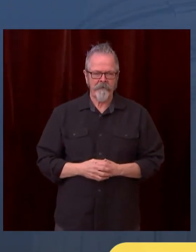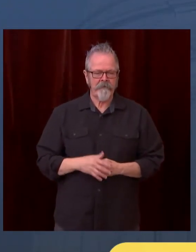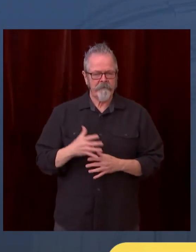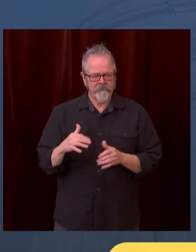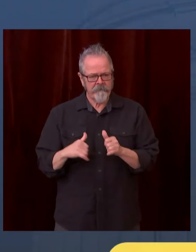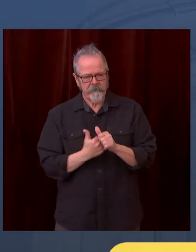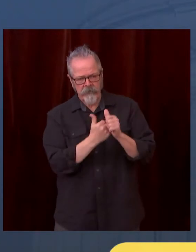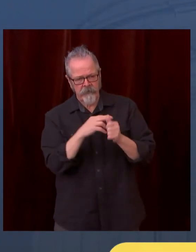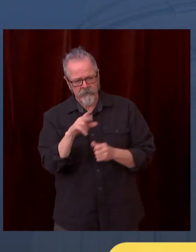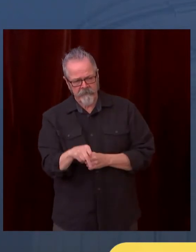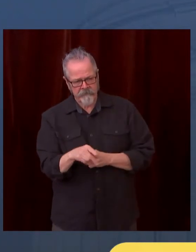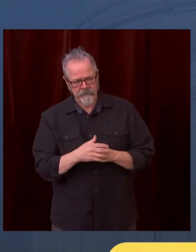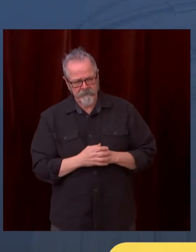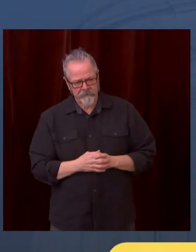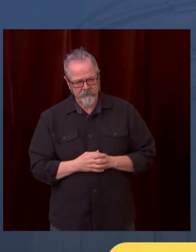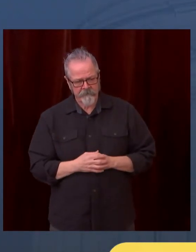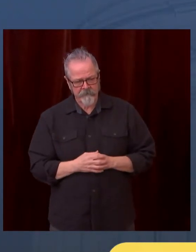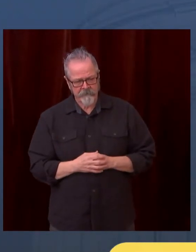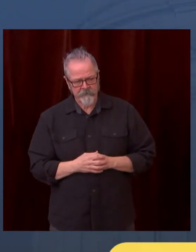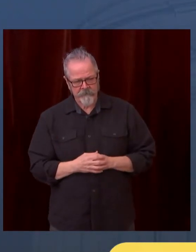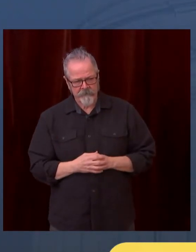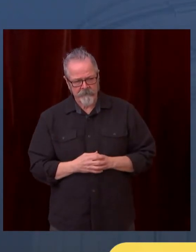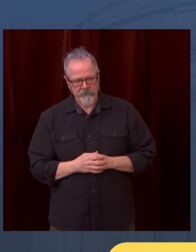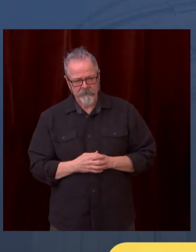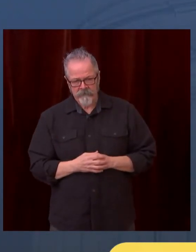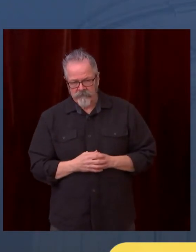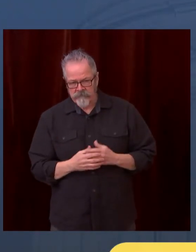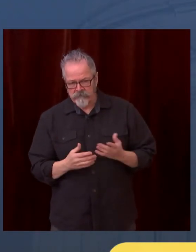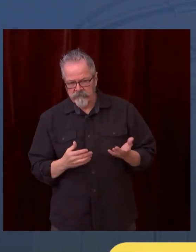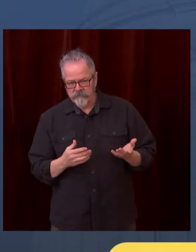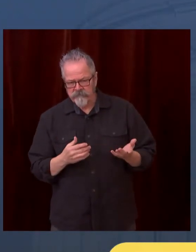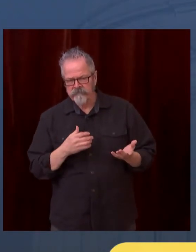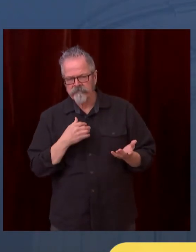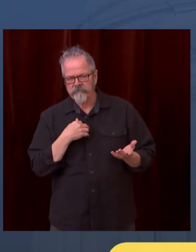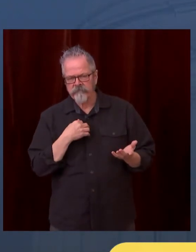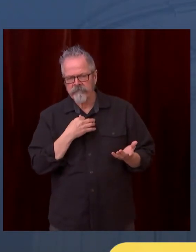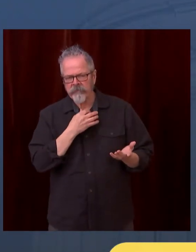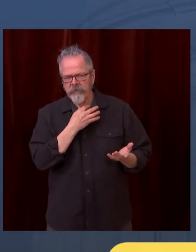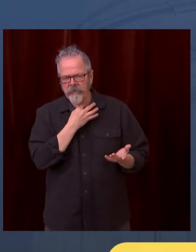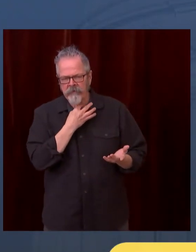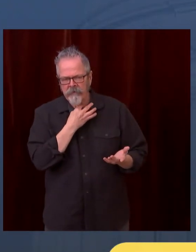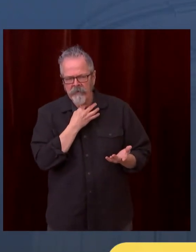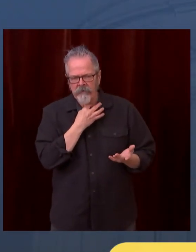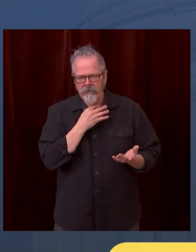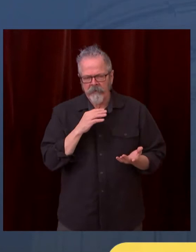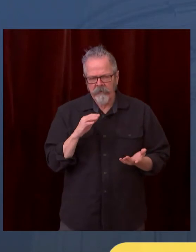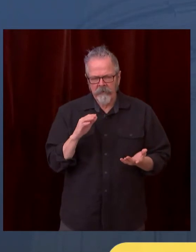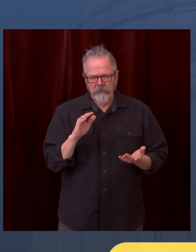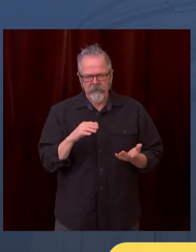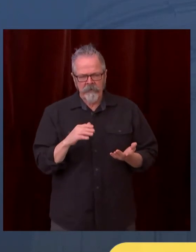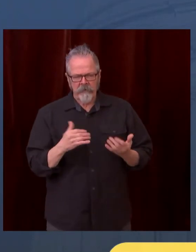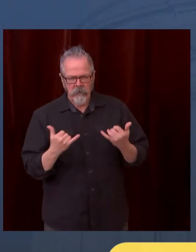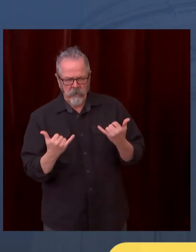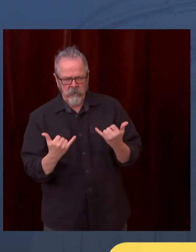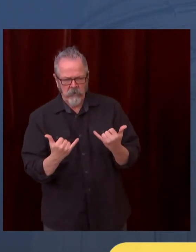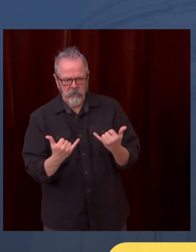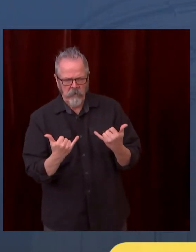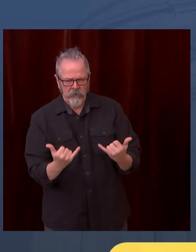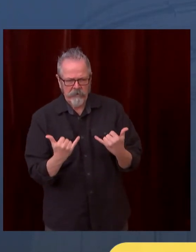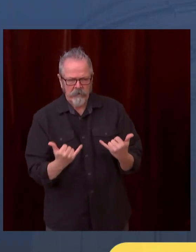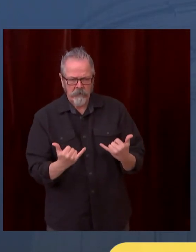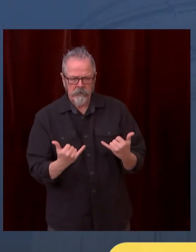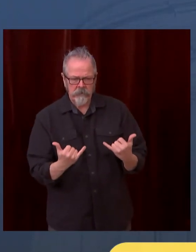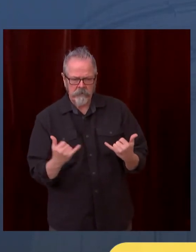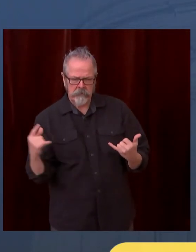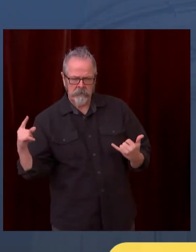Well, just briefly, what is your latest thinking and the latest advice you're getting about the current security posture, including the presence of the fencing, which